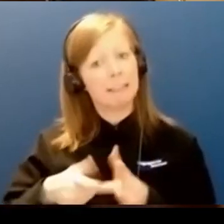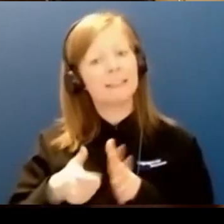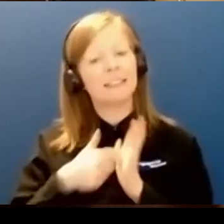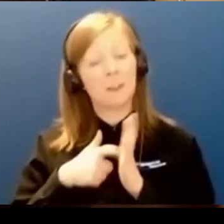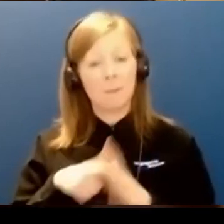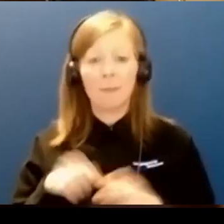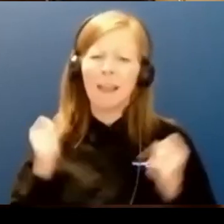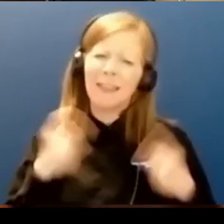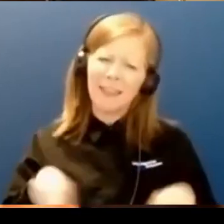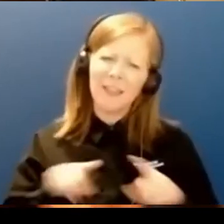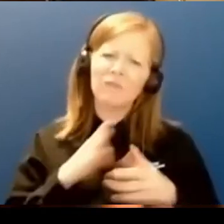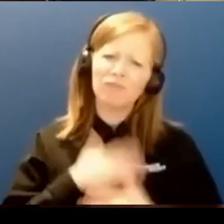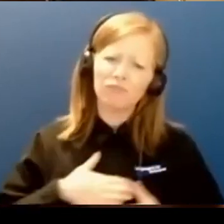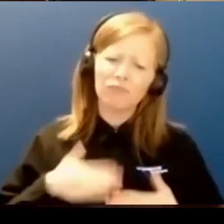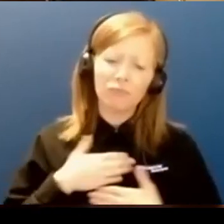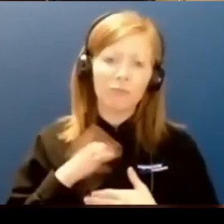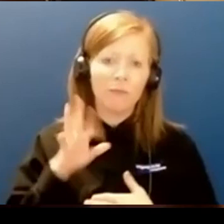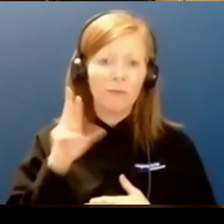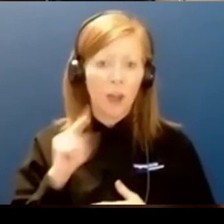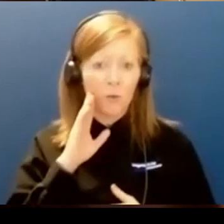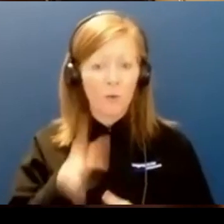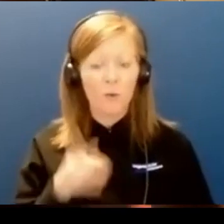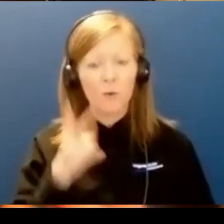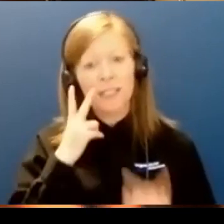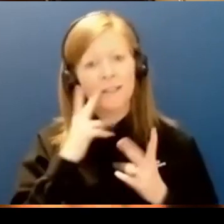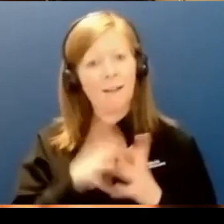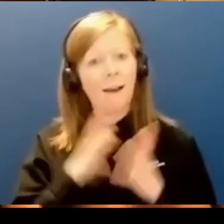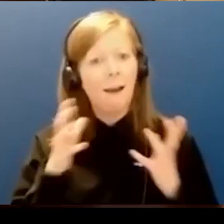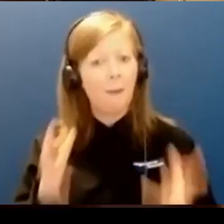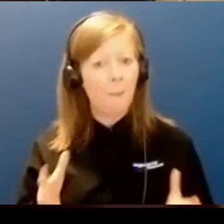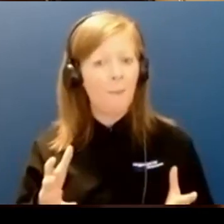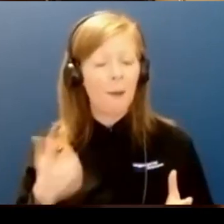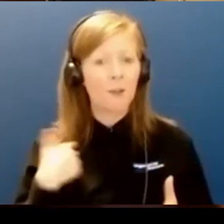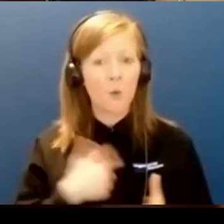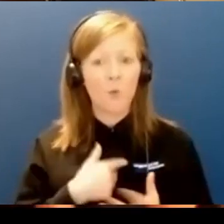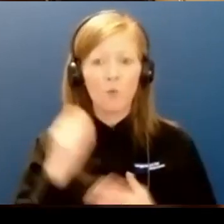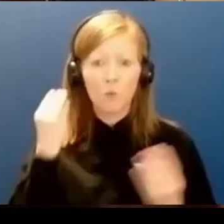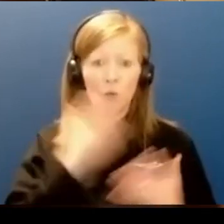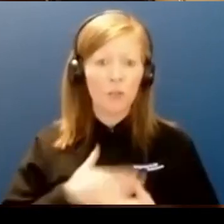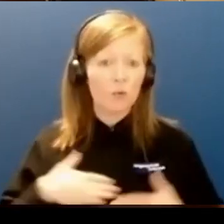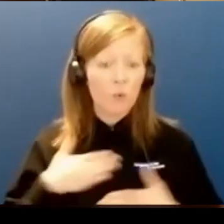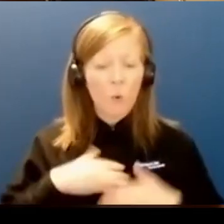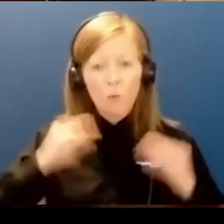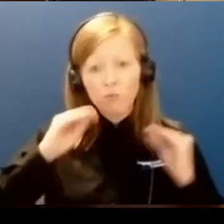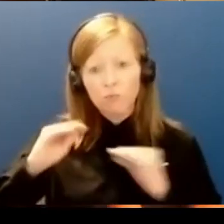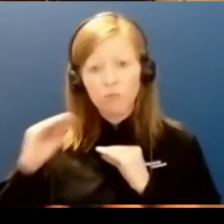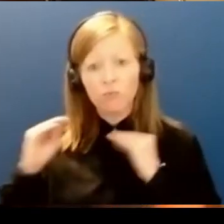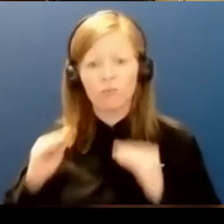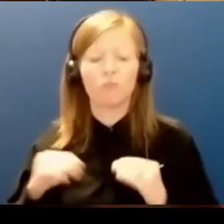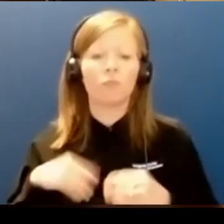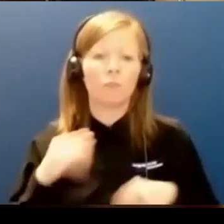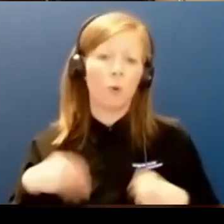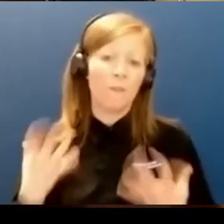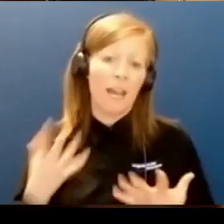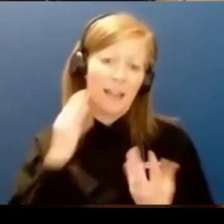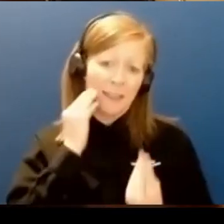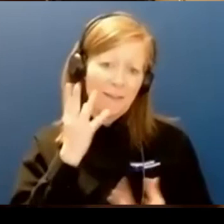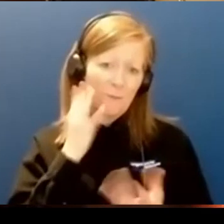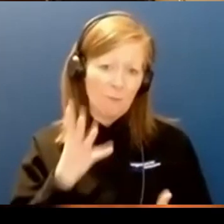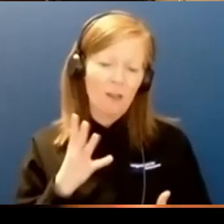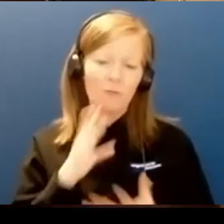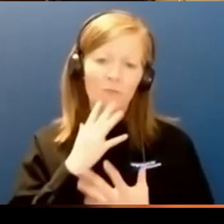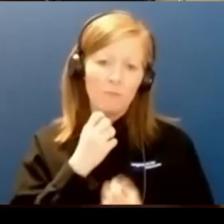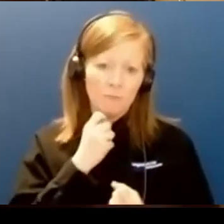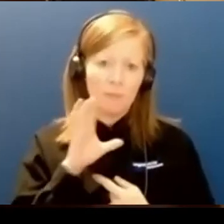is a lot of fun. And you see how much we enjoy educating and providing the information as providing